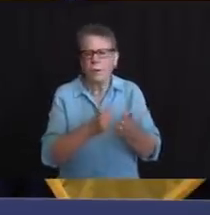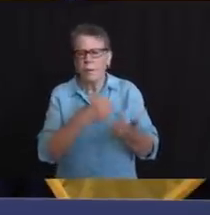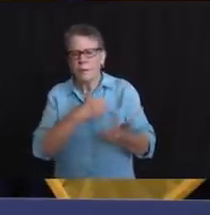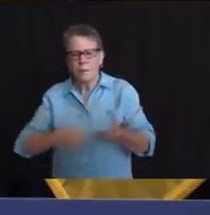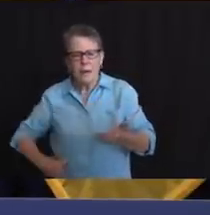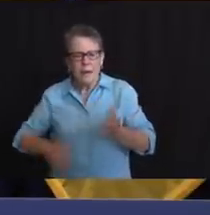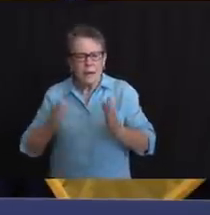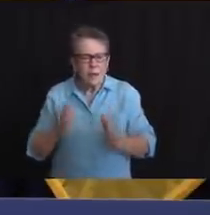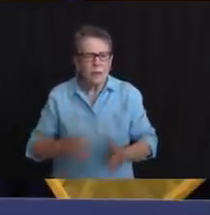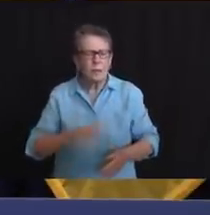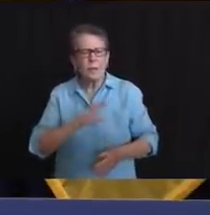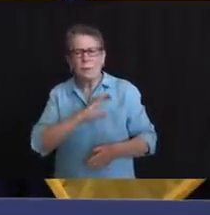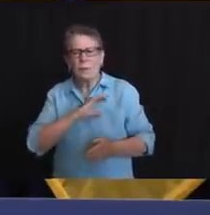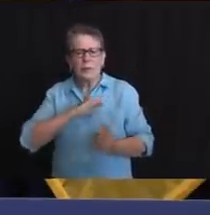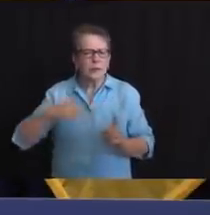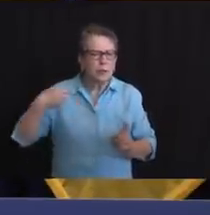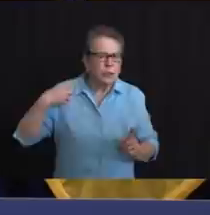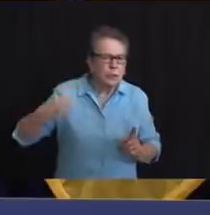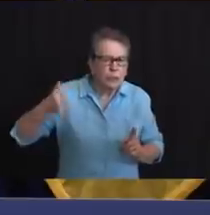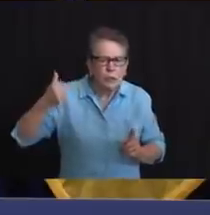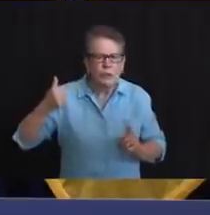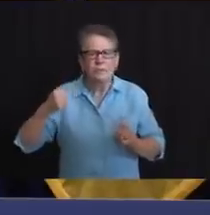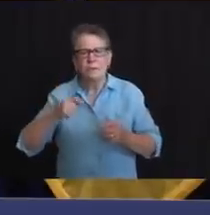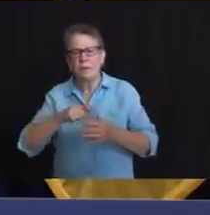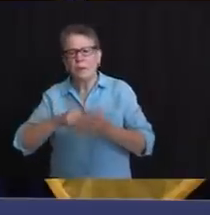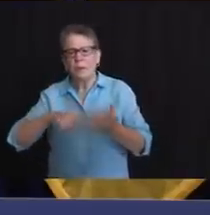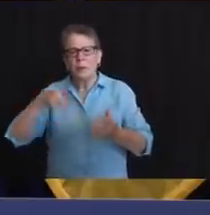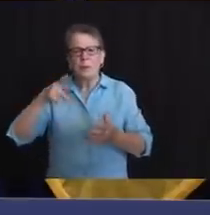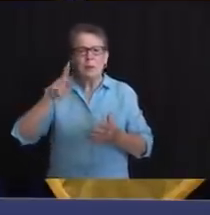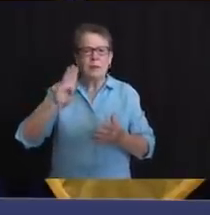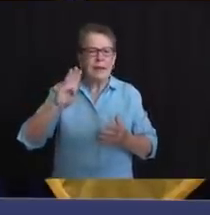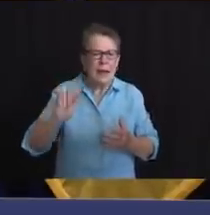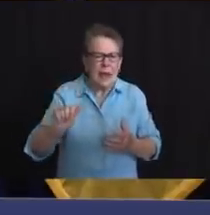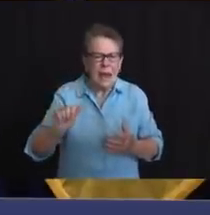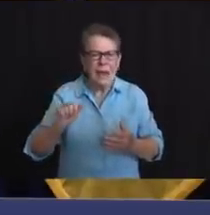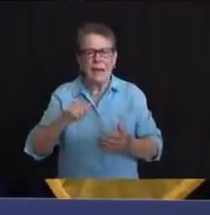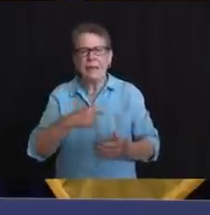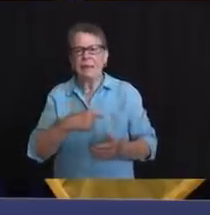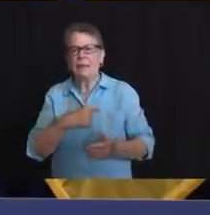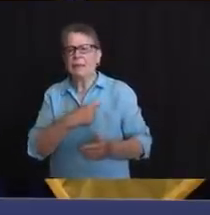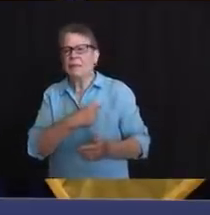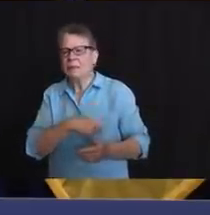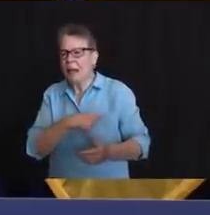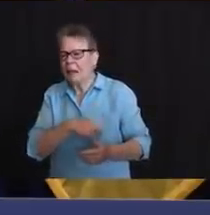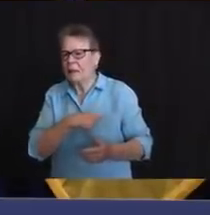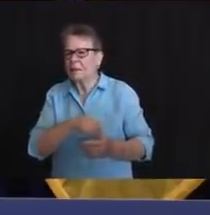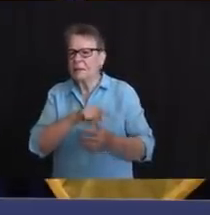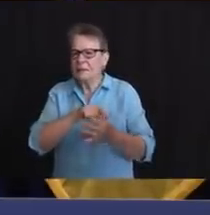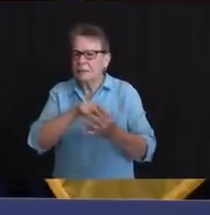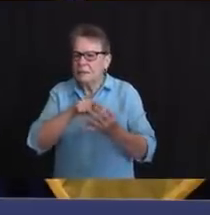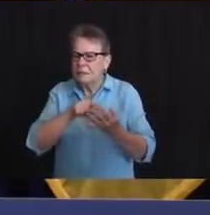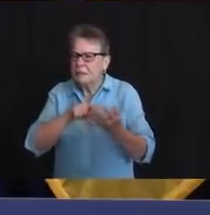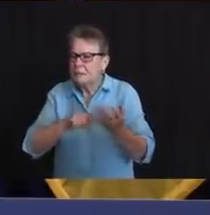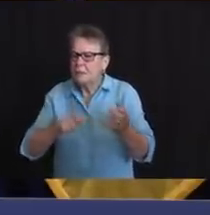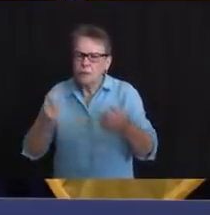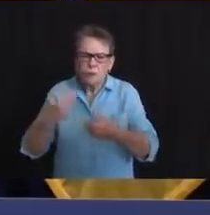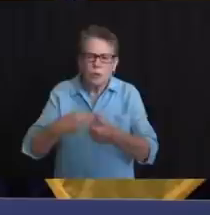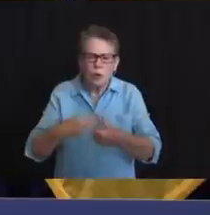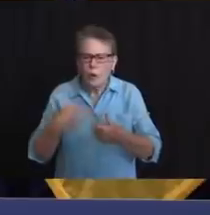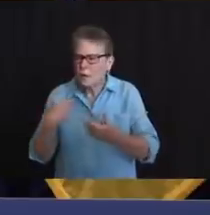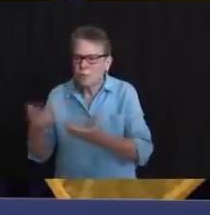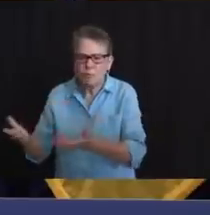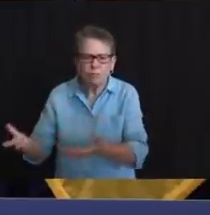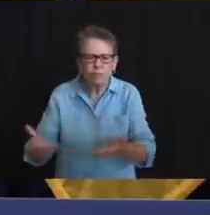the PBA delegate from Bridgeton, because they came into the void. Fairfield abuts Bridgeton, and so they were the